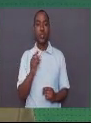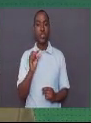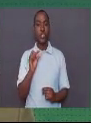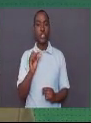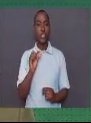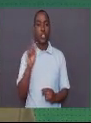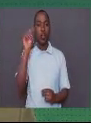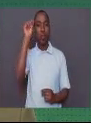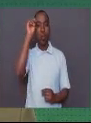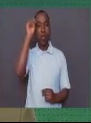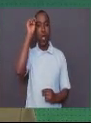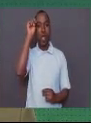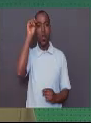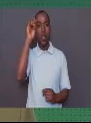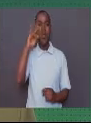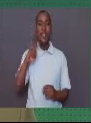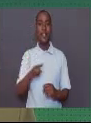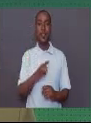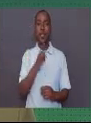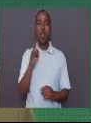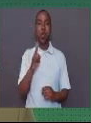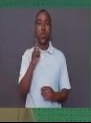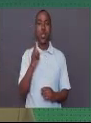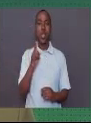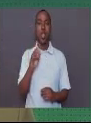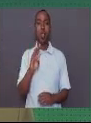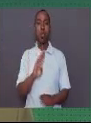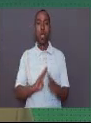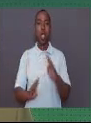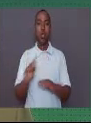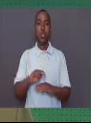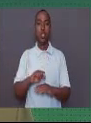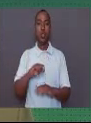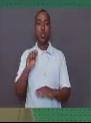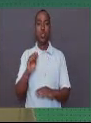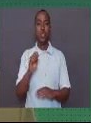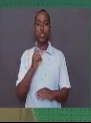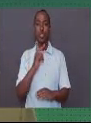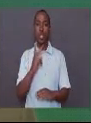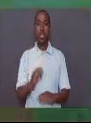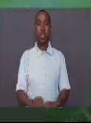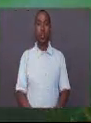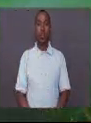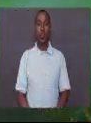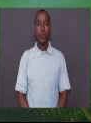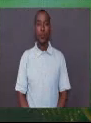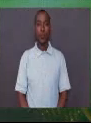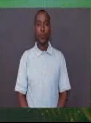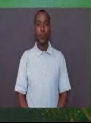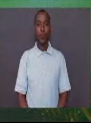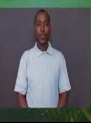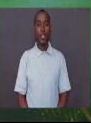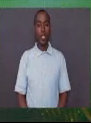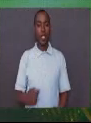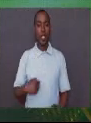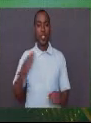traditional and modern forms of biotechnology as well. I